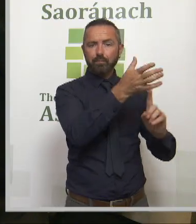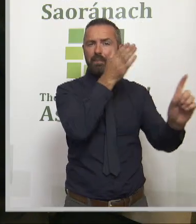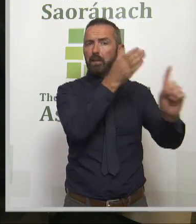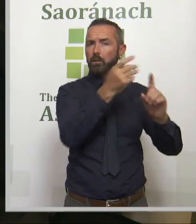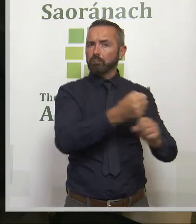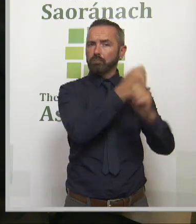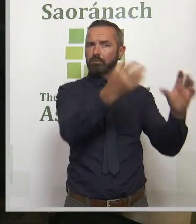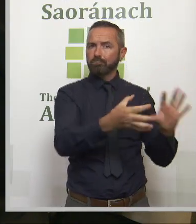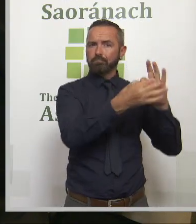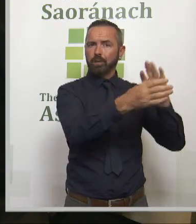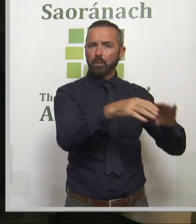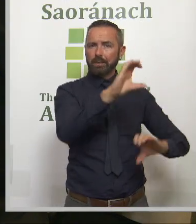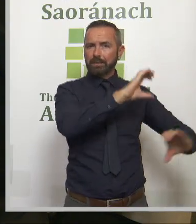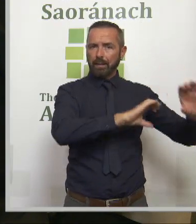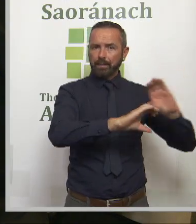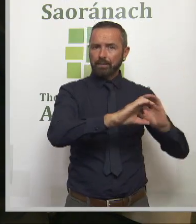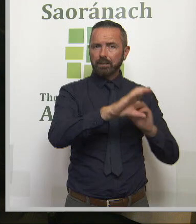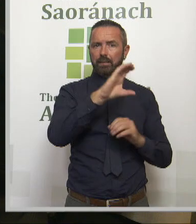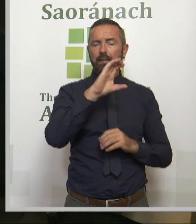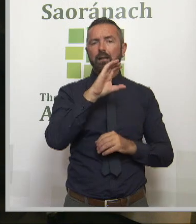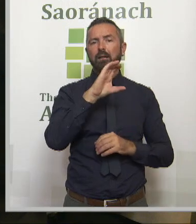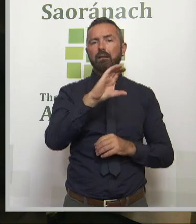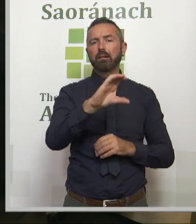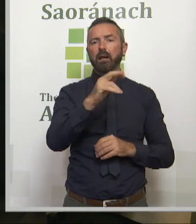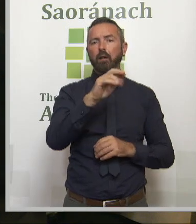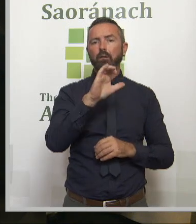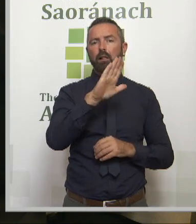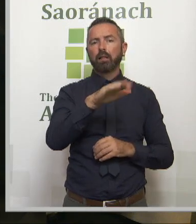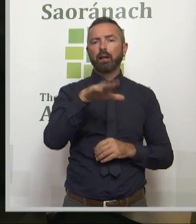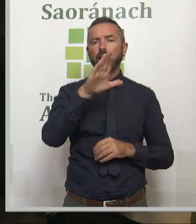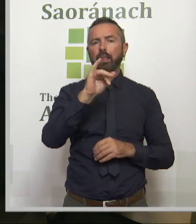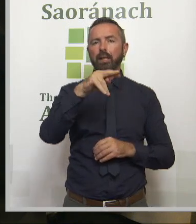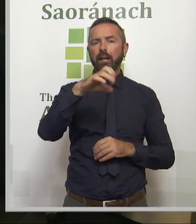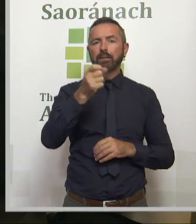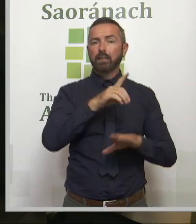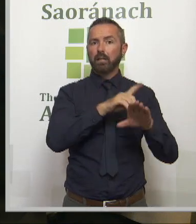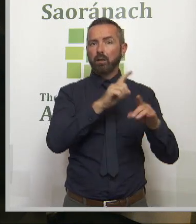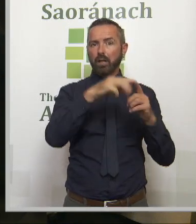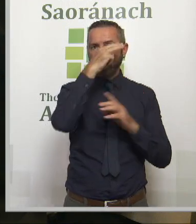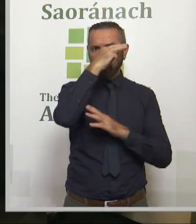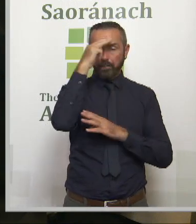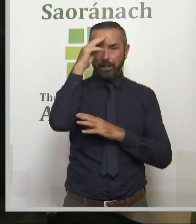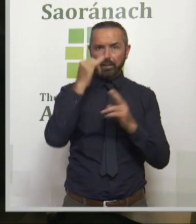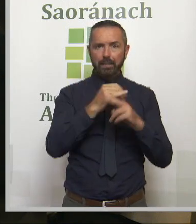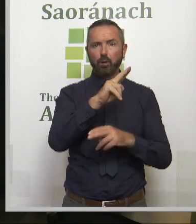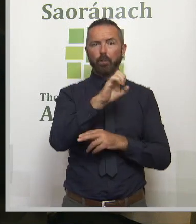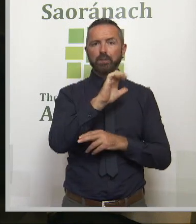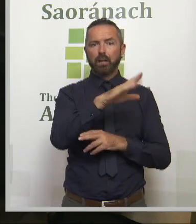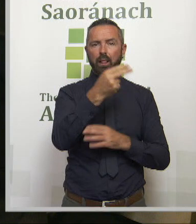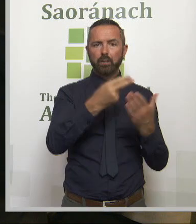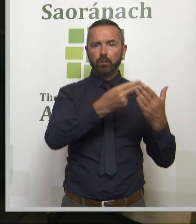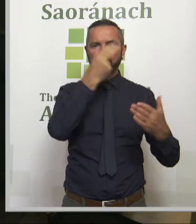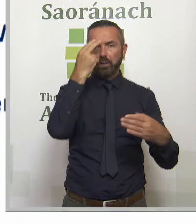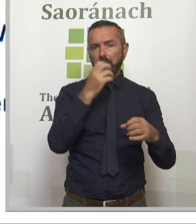in science. Carl Linnaeus was a doctor who was a professor in Uppsala University. And